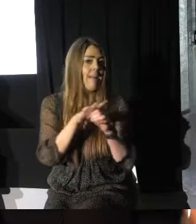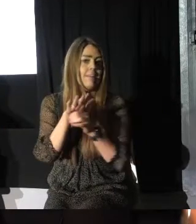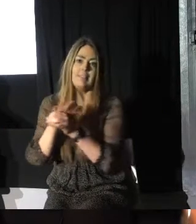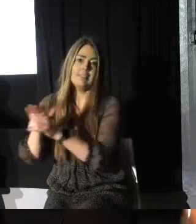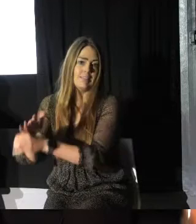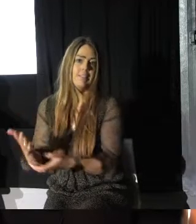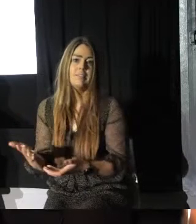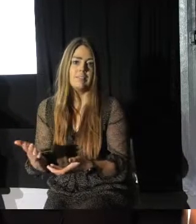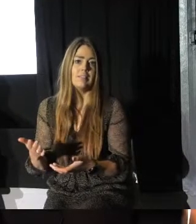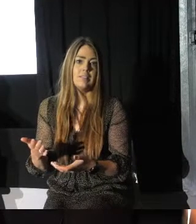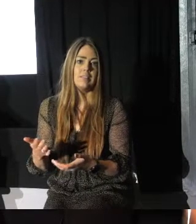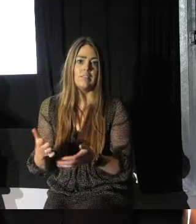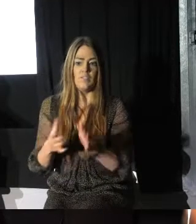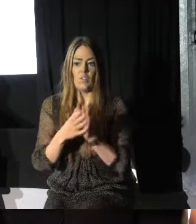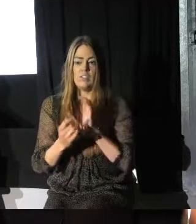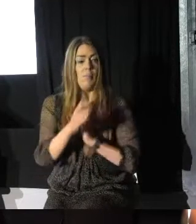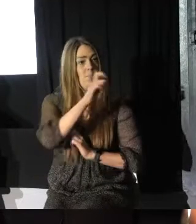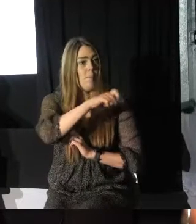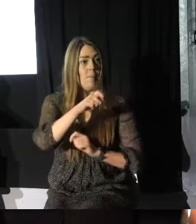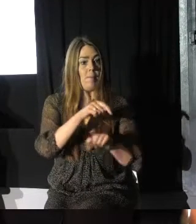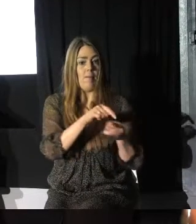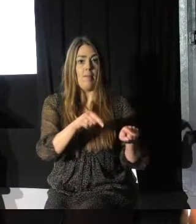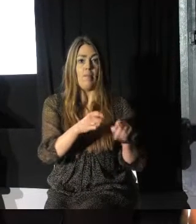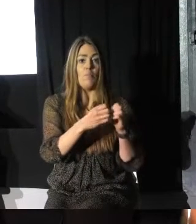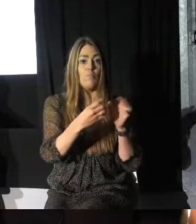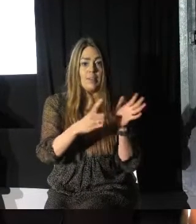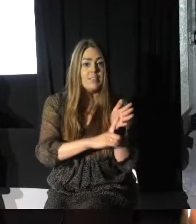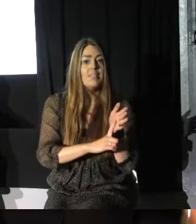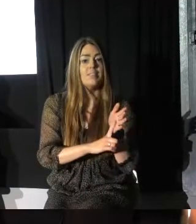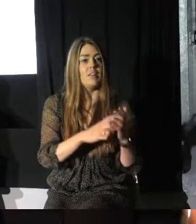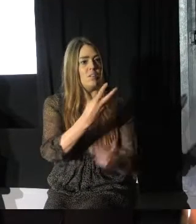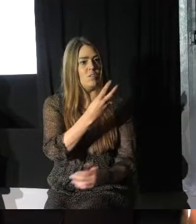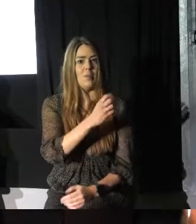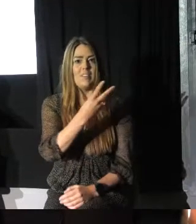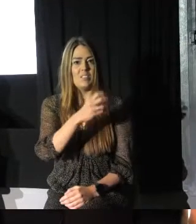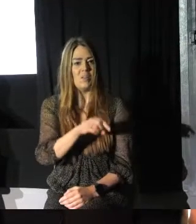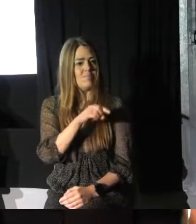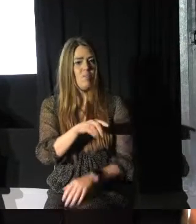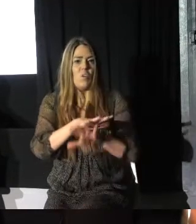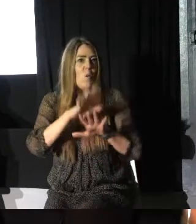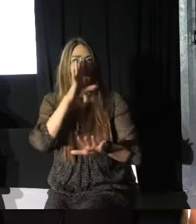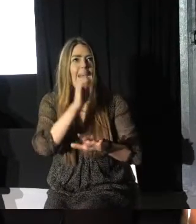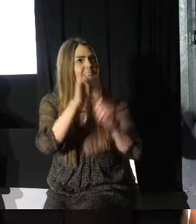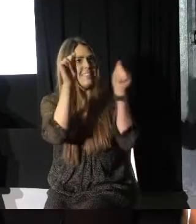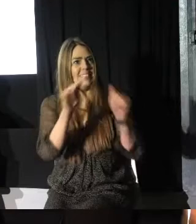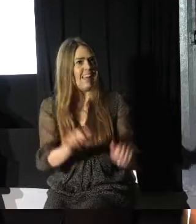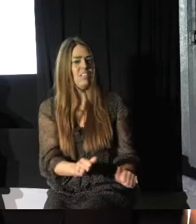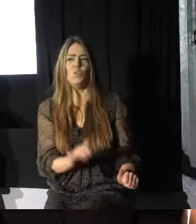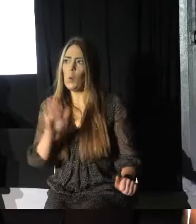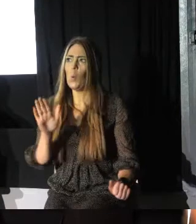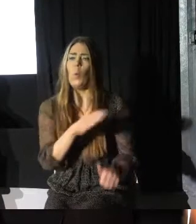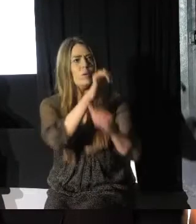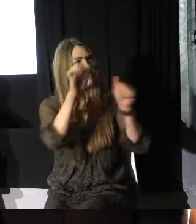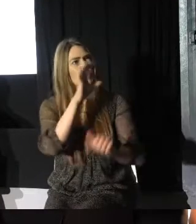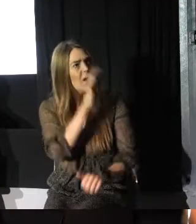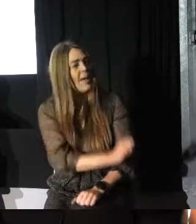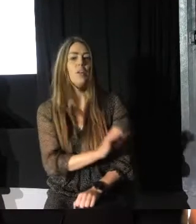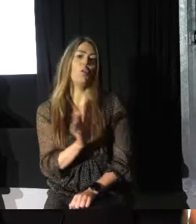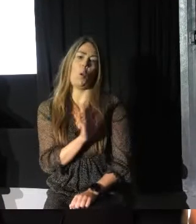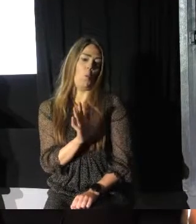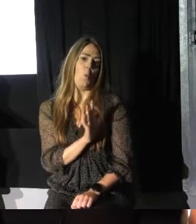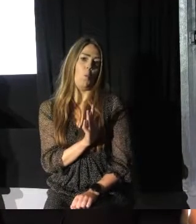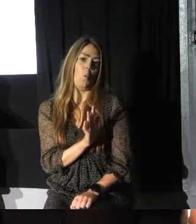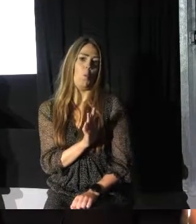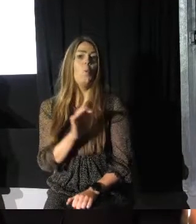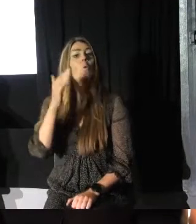mean, the people in sort of Bristol in the June of 2020, they didn't hate statues, like all statues. They hated racist statues,